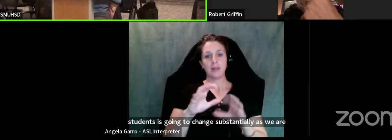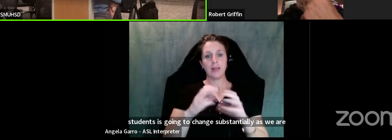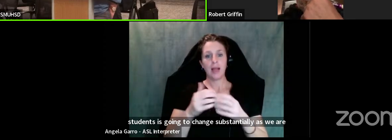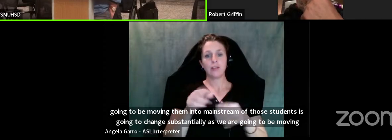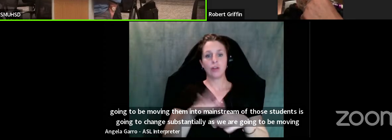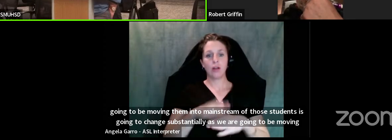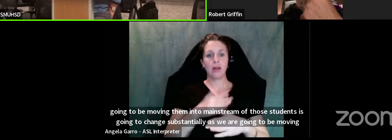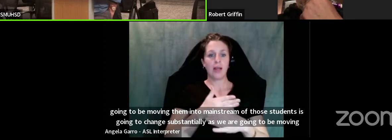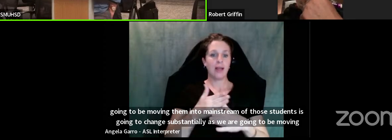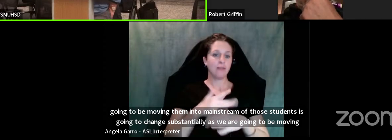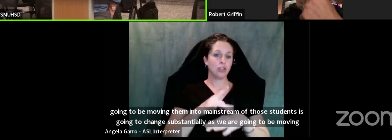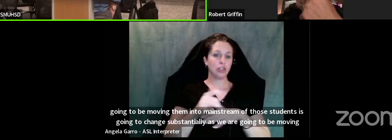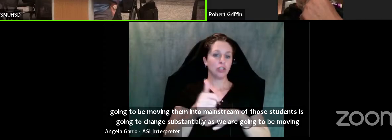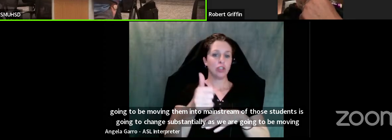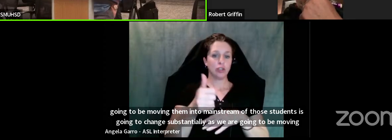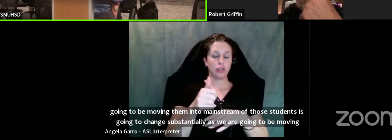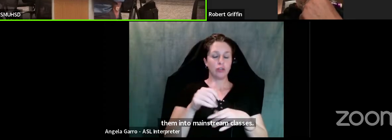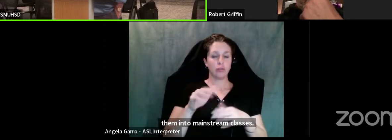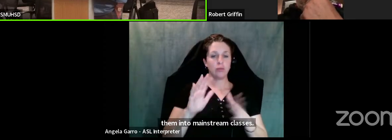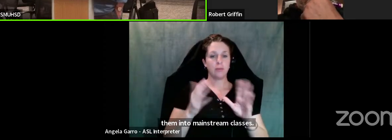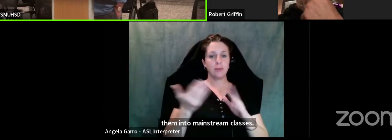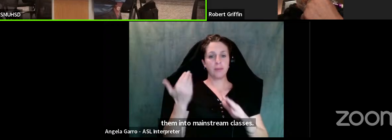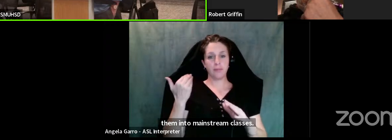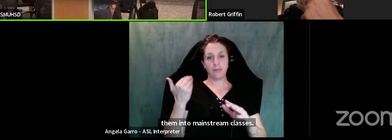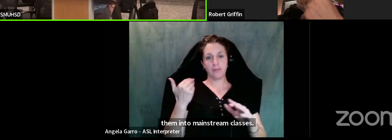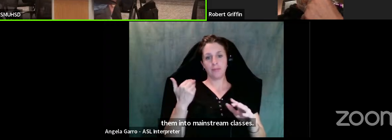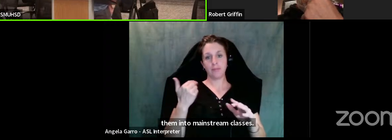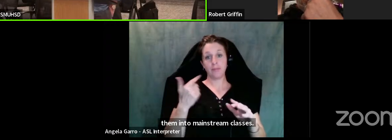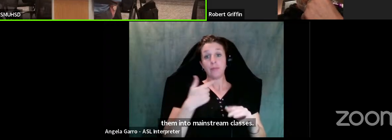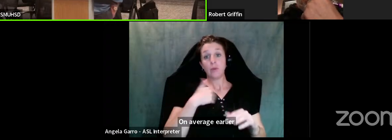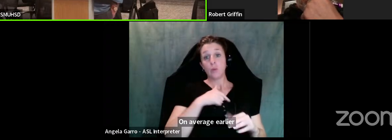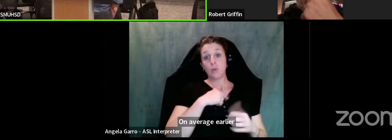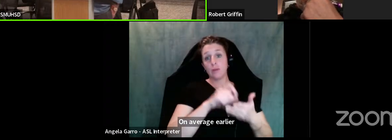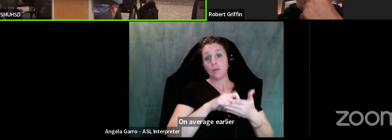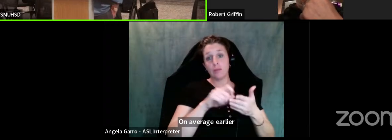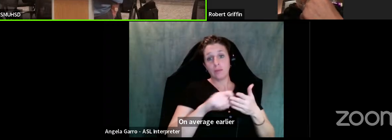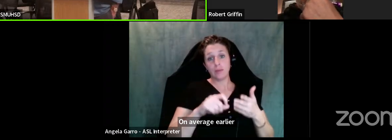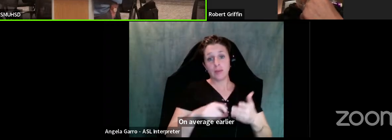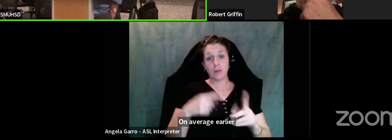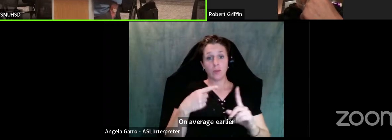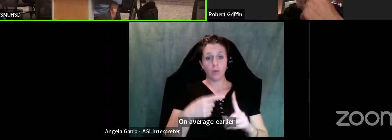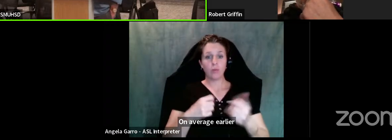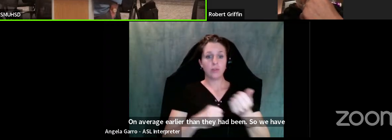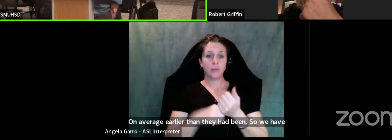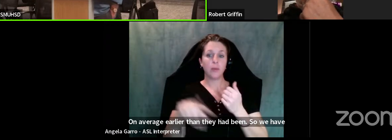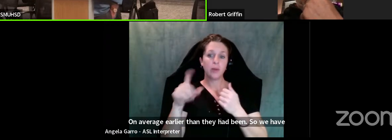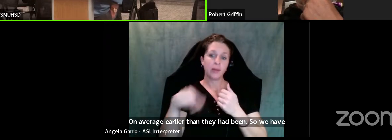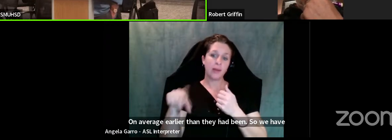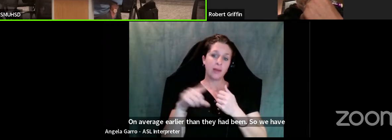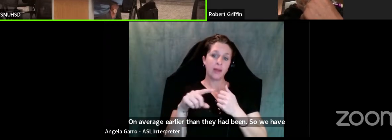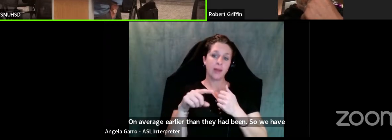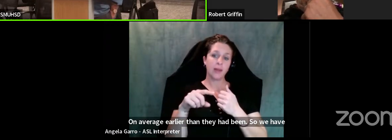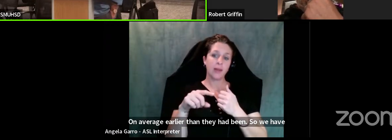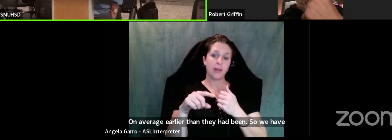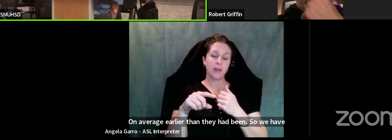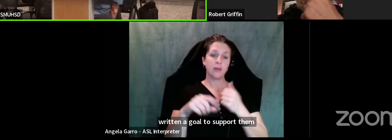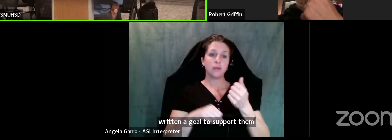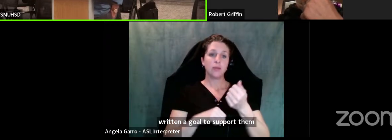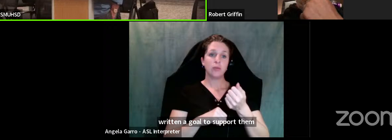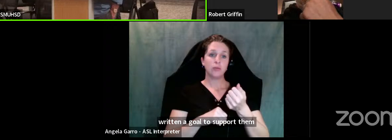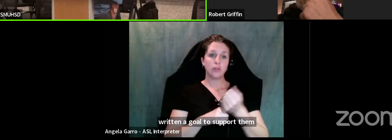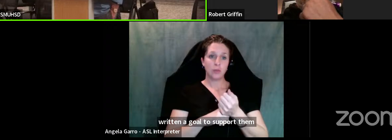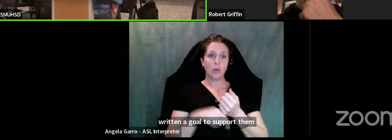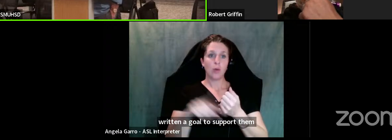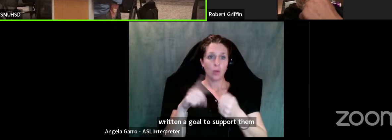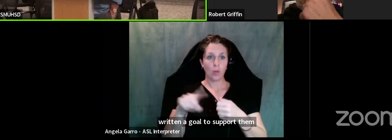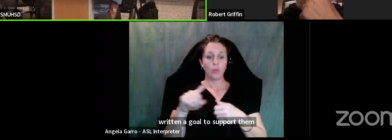average earlier than they had been. So we have written a goal to support them, to support those